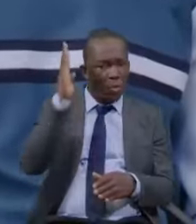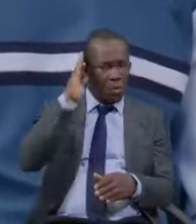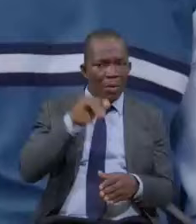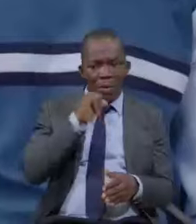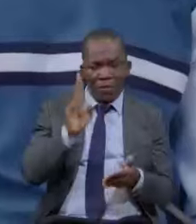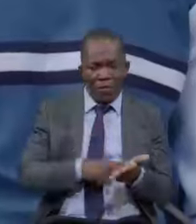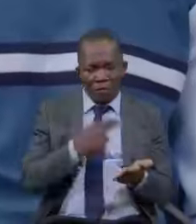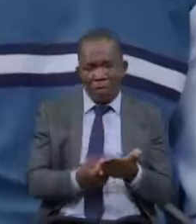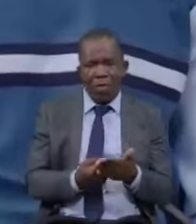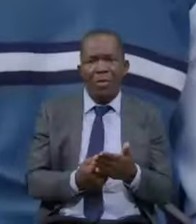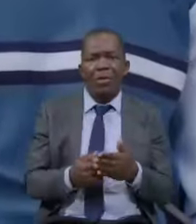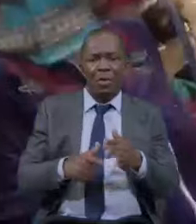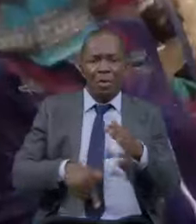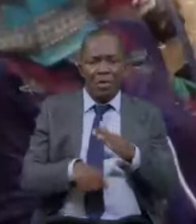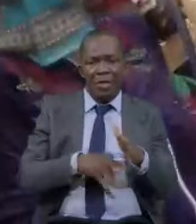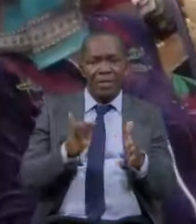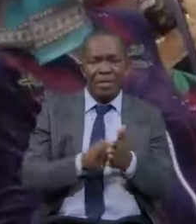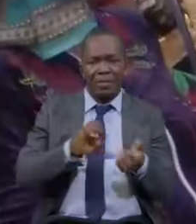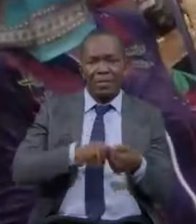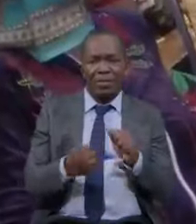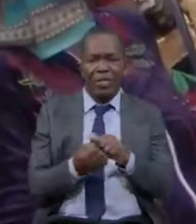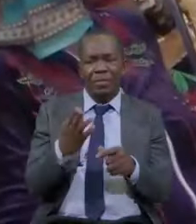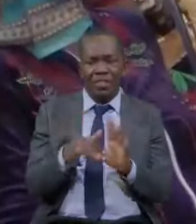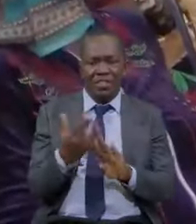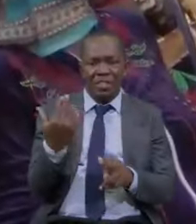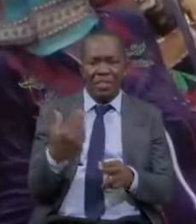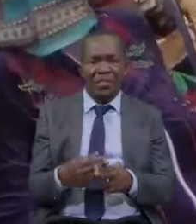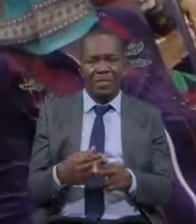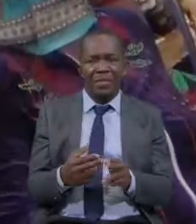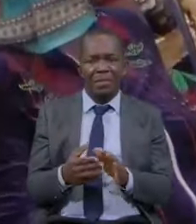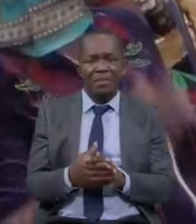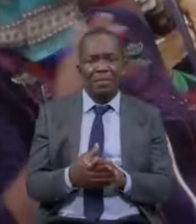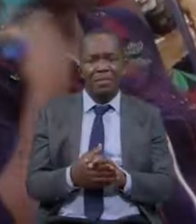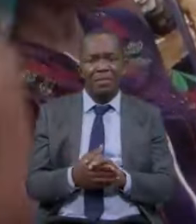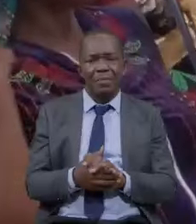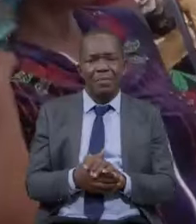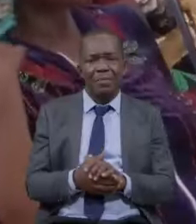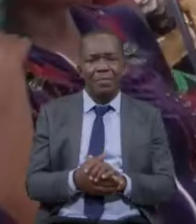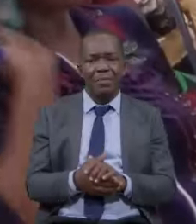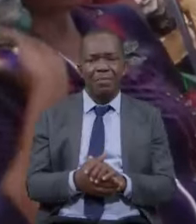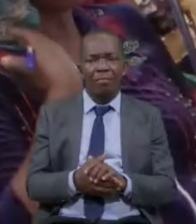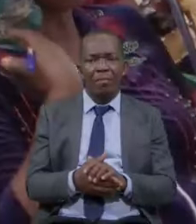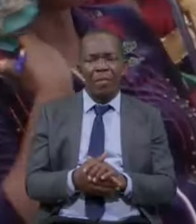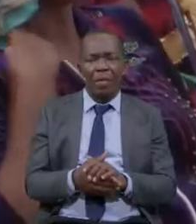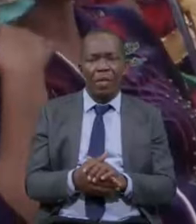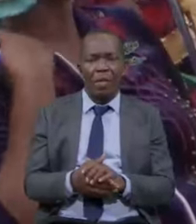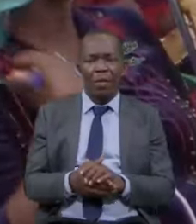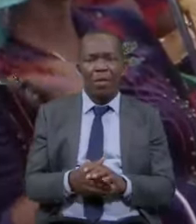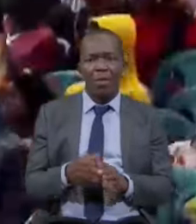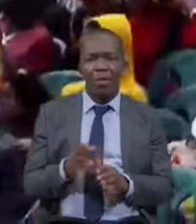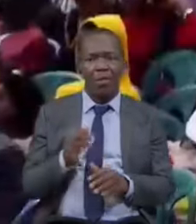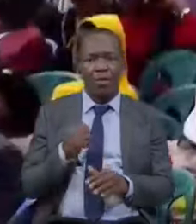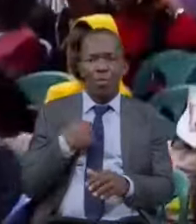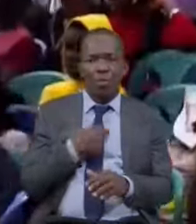will stand. You'll be steadfast. You will overcome in Jesus'